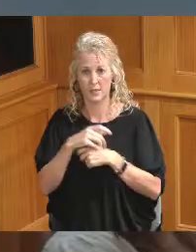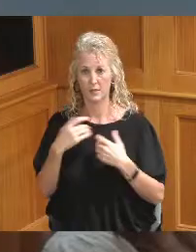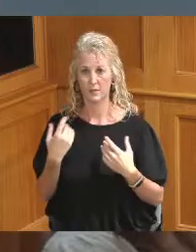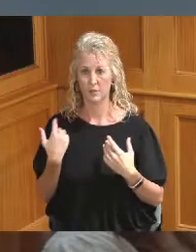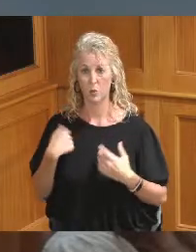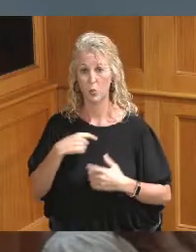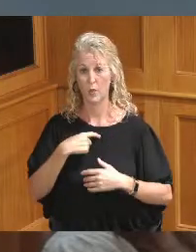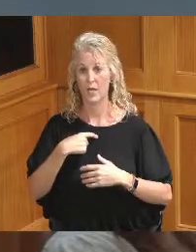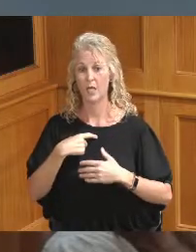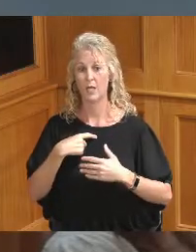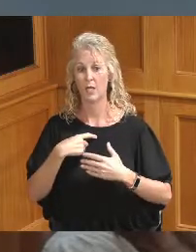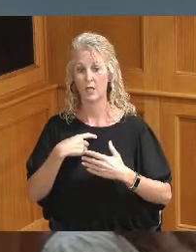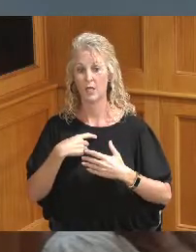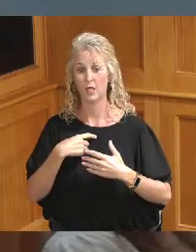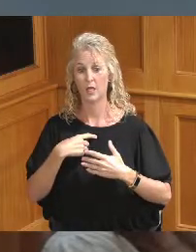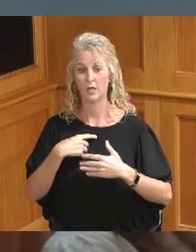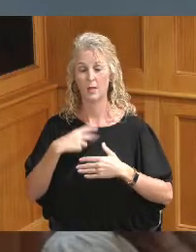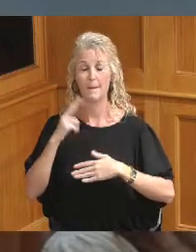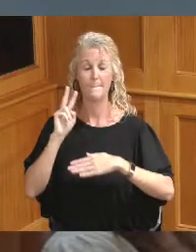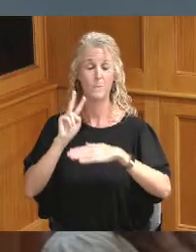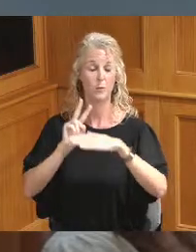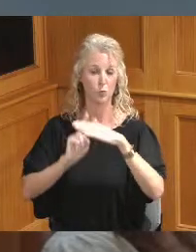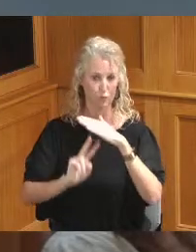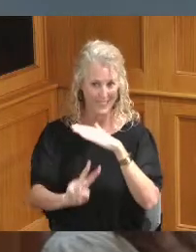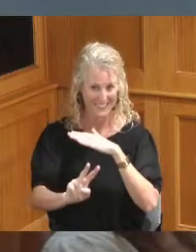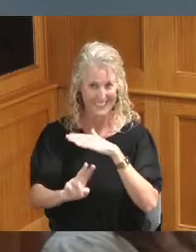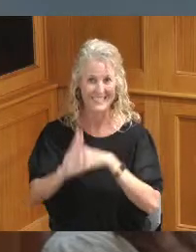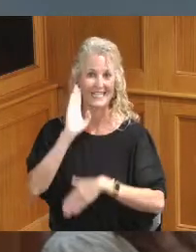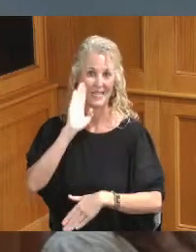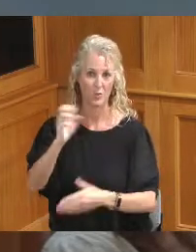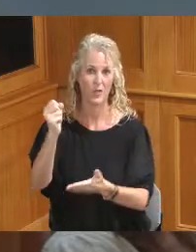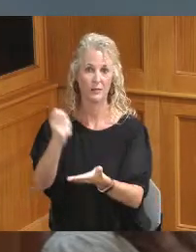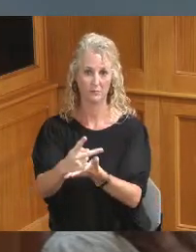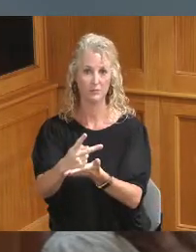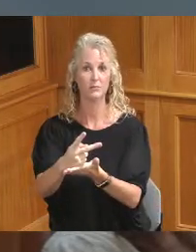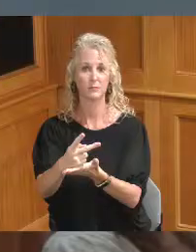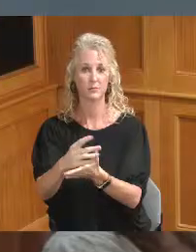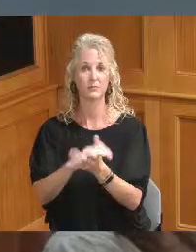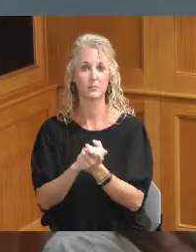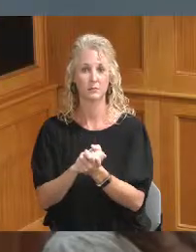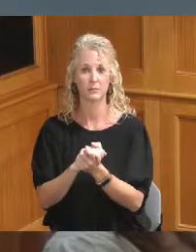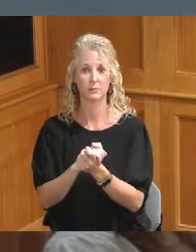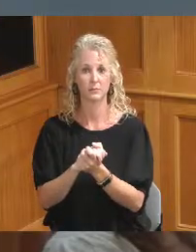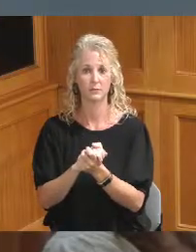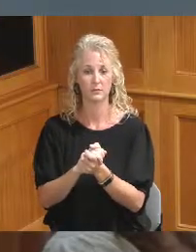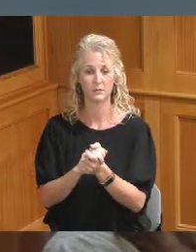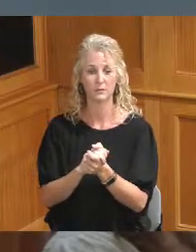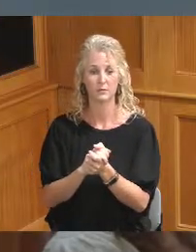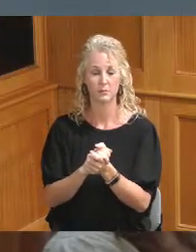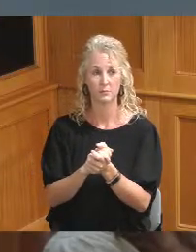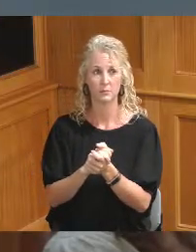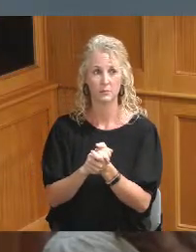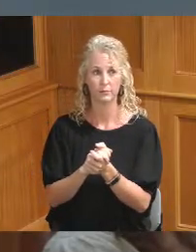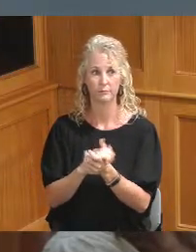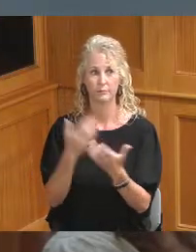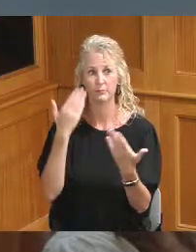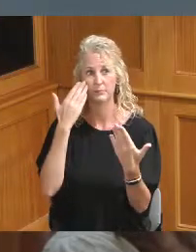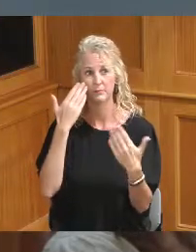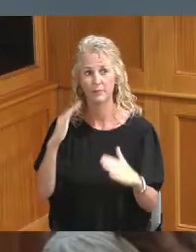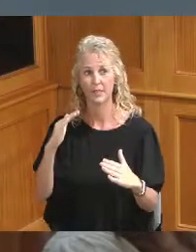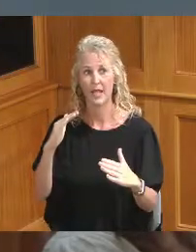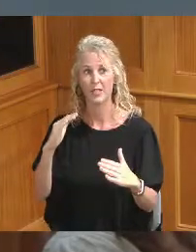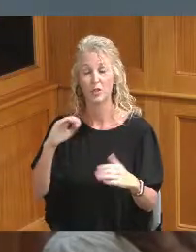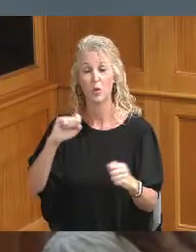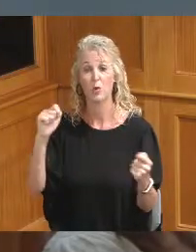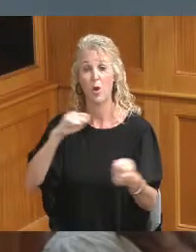are proceeding, and we really are looking for feedback, but we would like to proceed with all of these. I just don't know that all three would